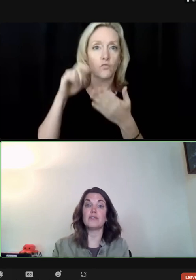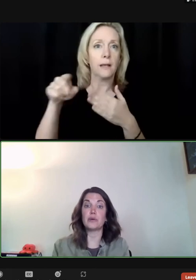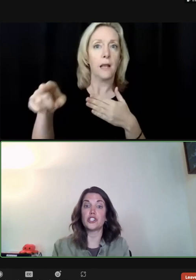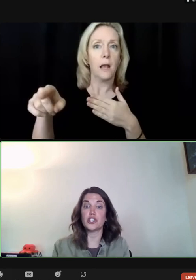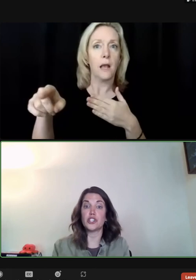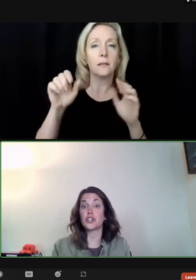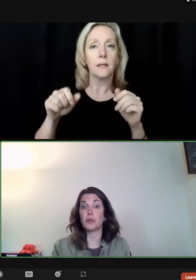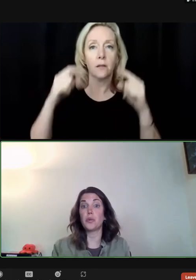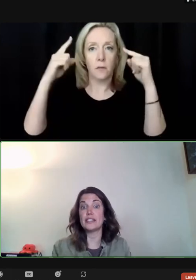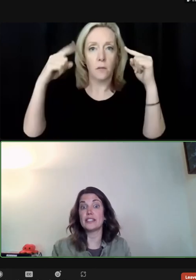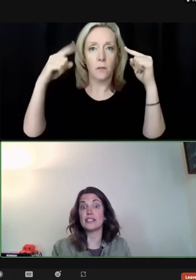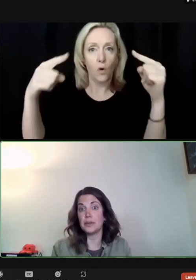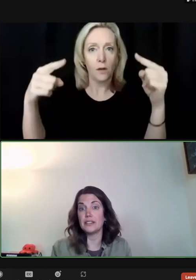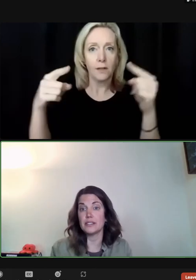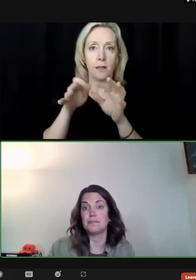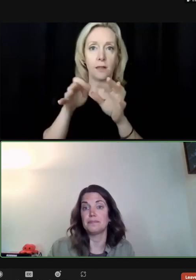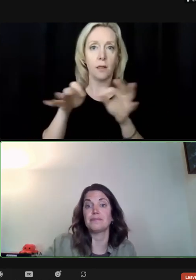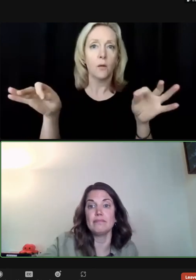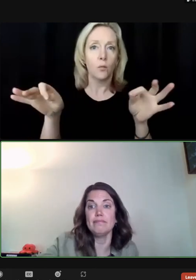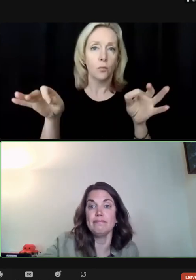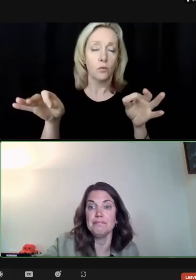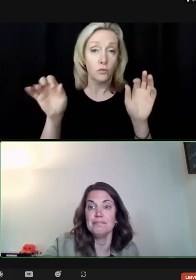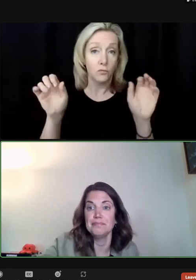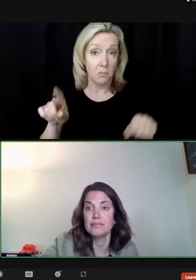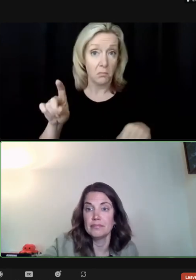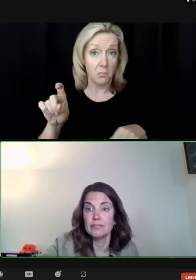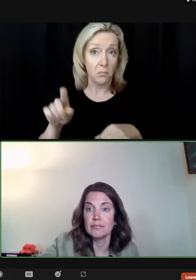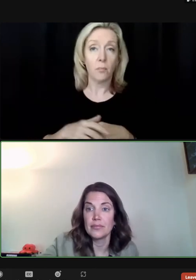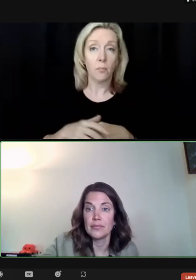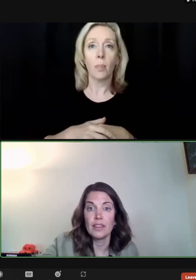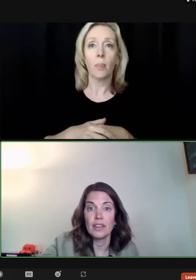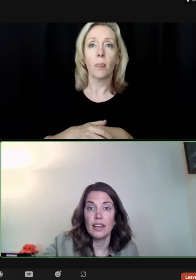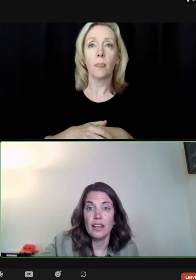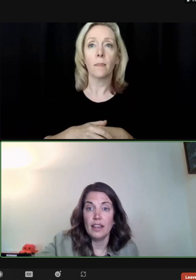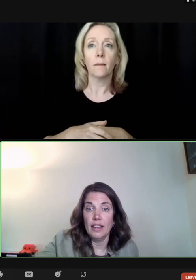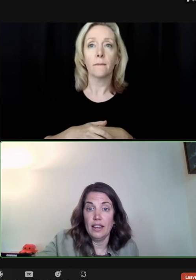of the parts of language to determine what that sign means?